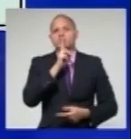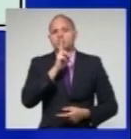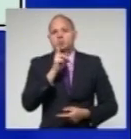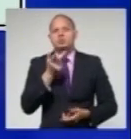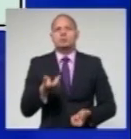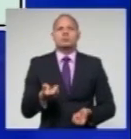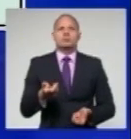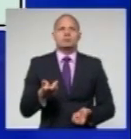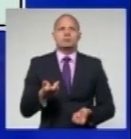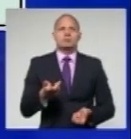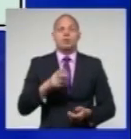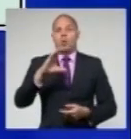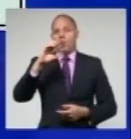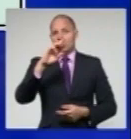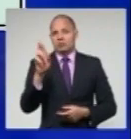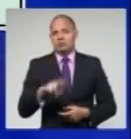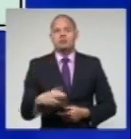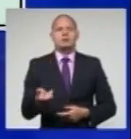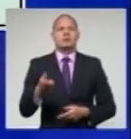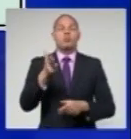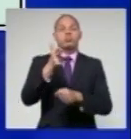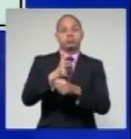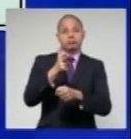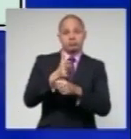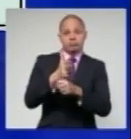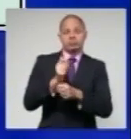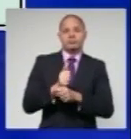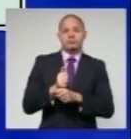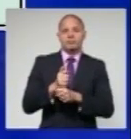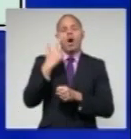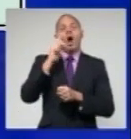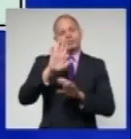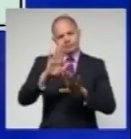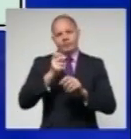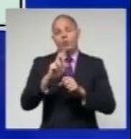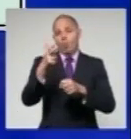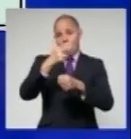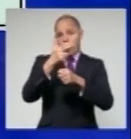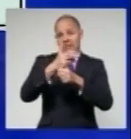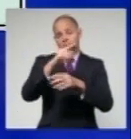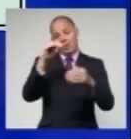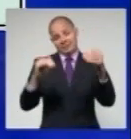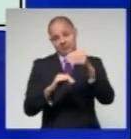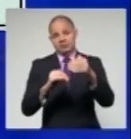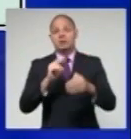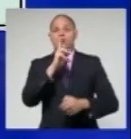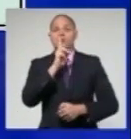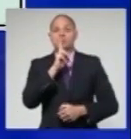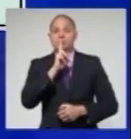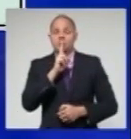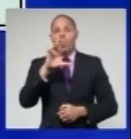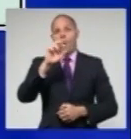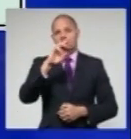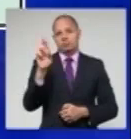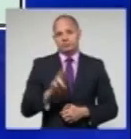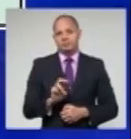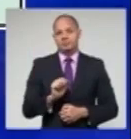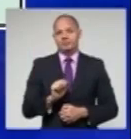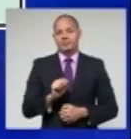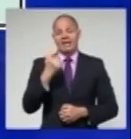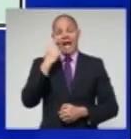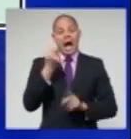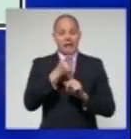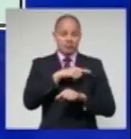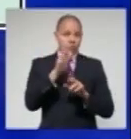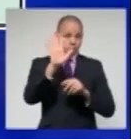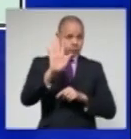79,182 cases and 950 deceased. Mexico continues to report the highest mortality rate